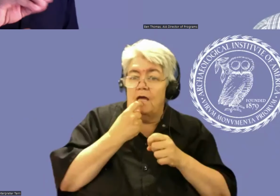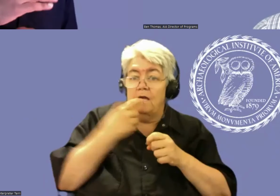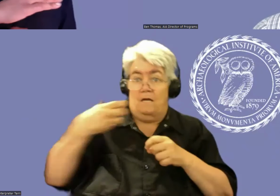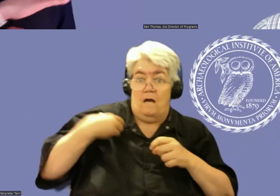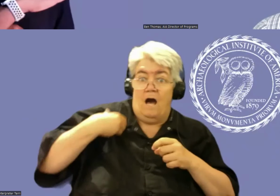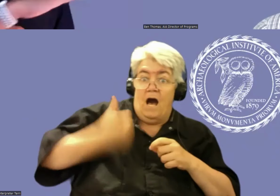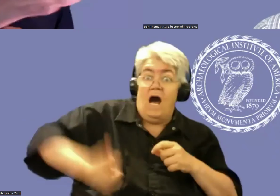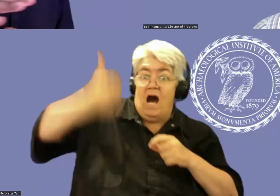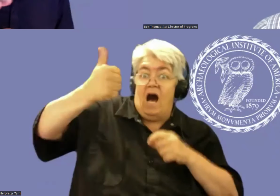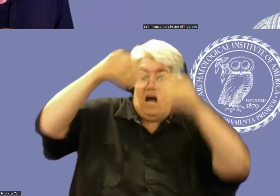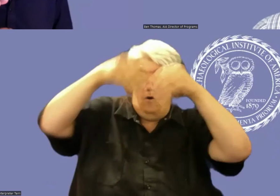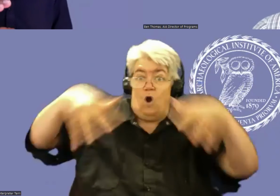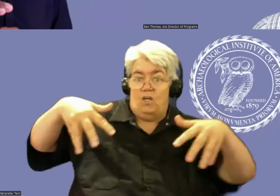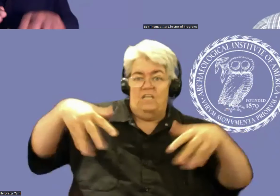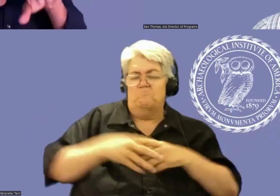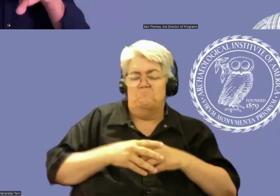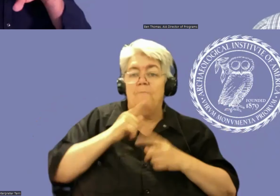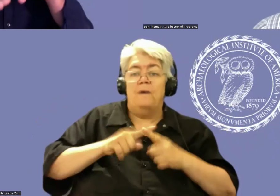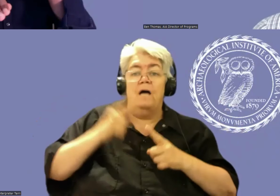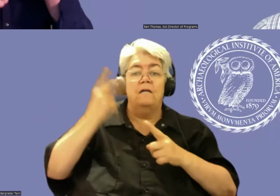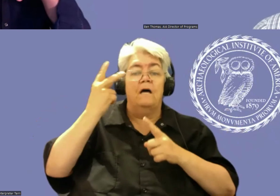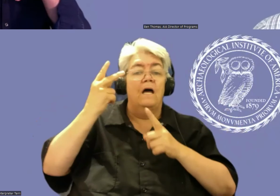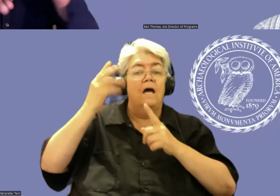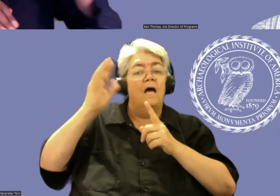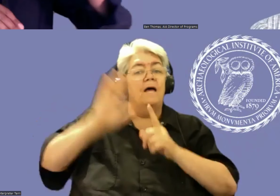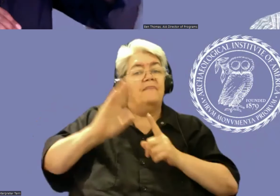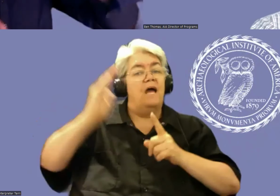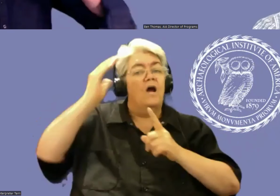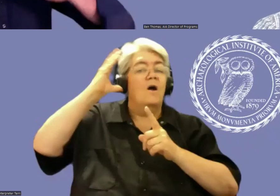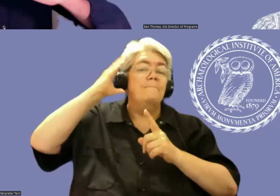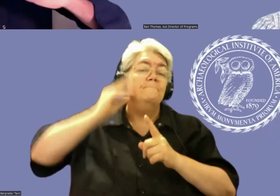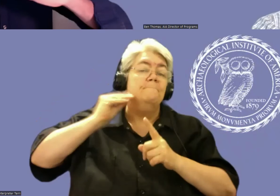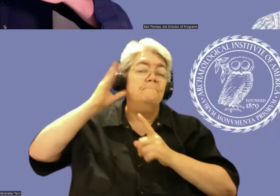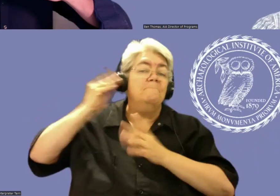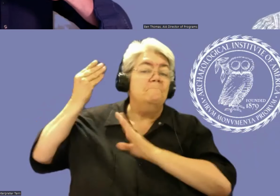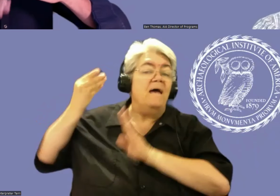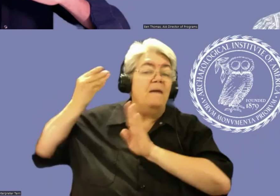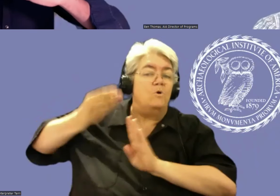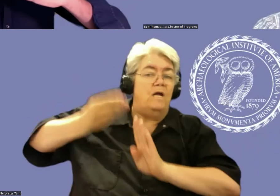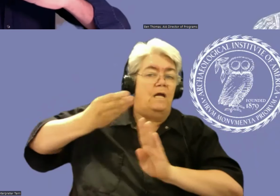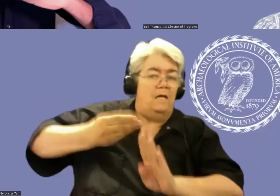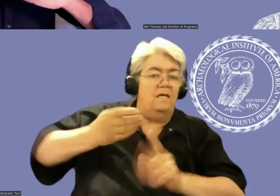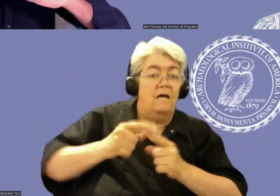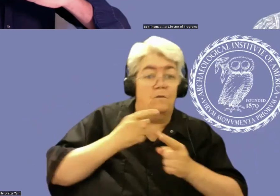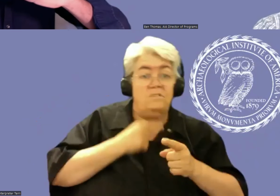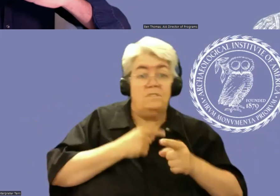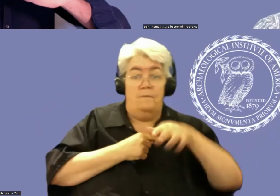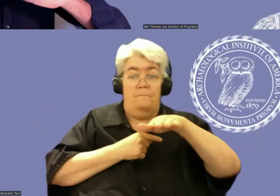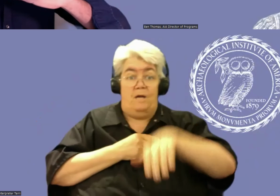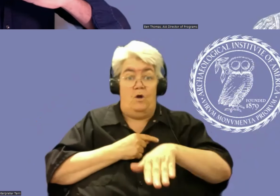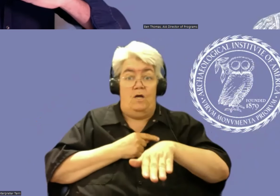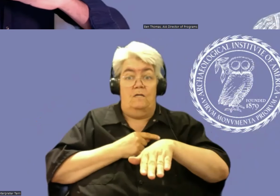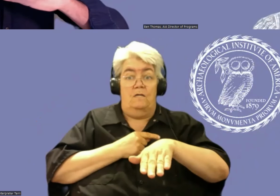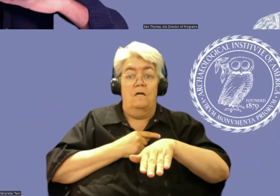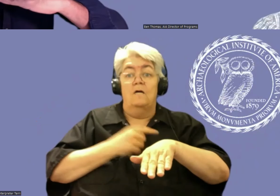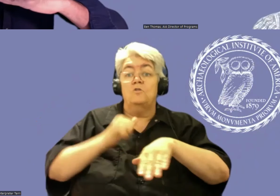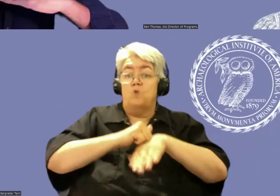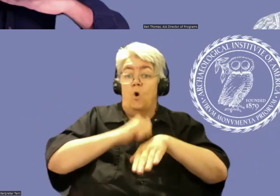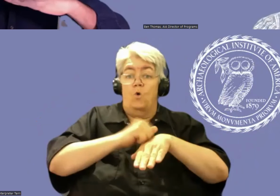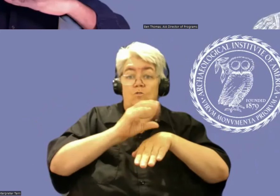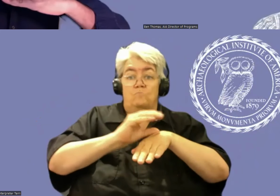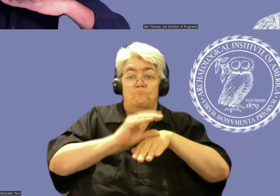memory, because these inhumations, there's many, you can see that the person is buried here. One level of stones might be here.